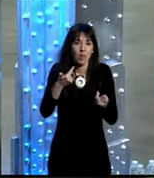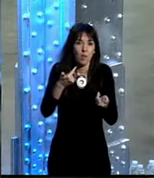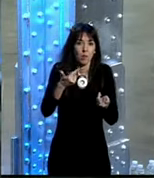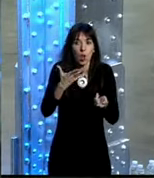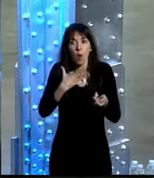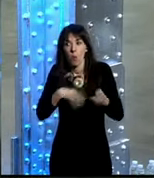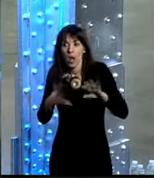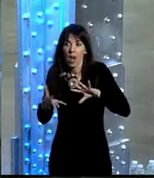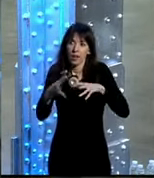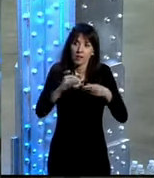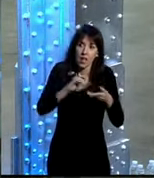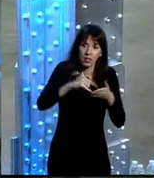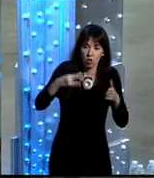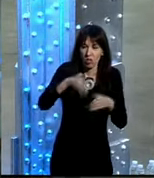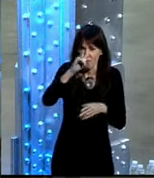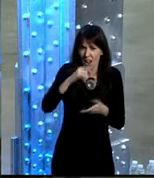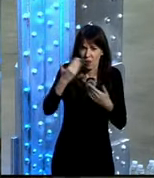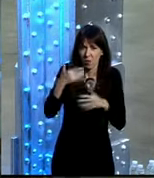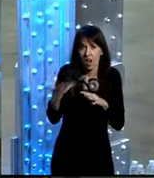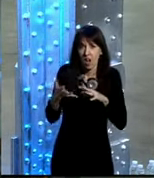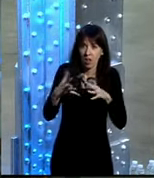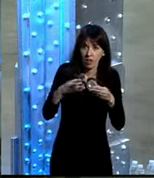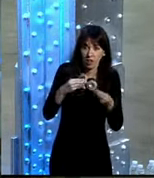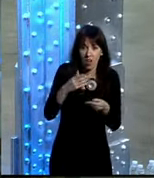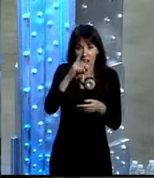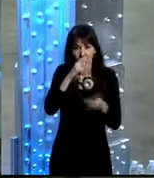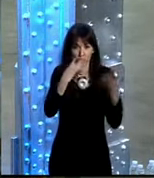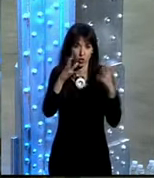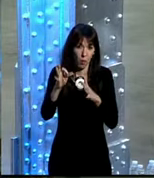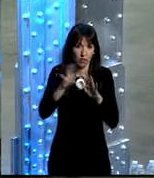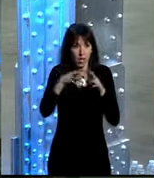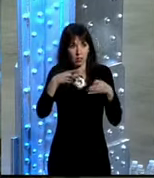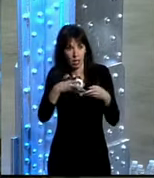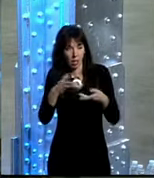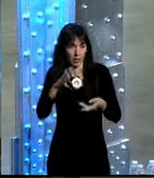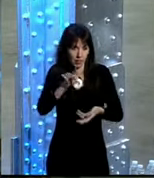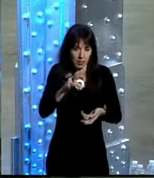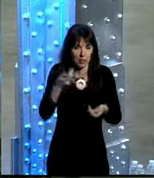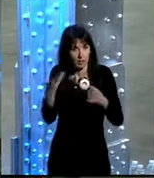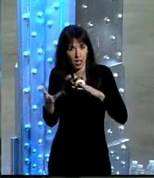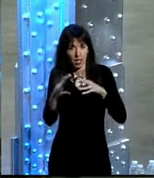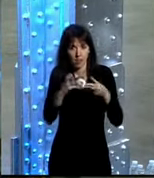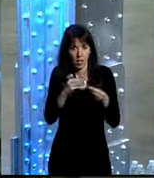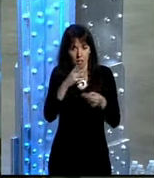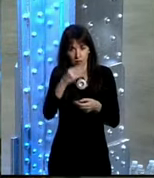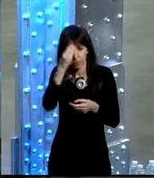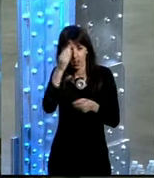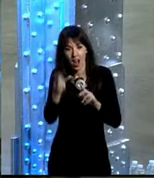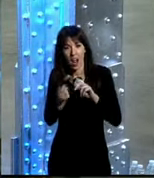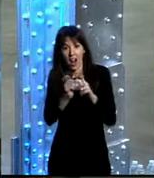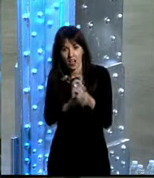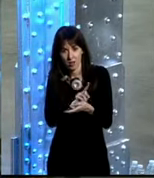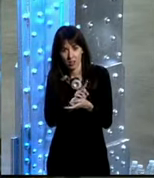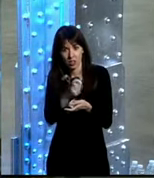say we have to get adapted to technology. I remember that. I mean, we in the 90s and the internet and such and so. I mean,